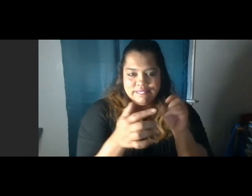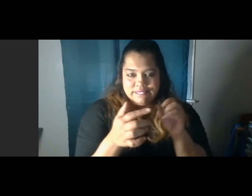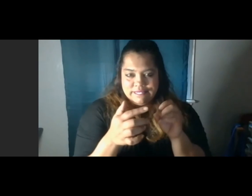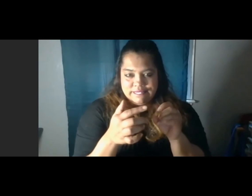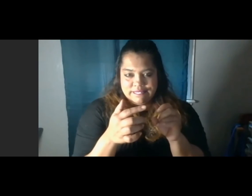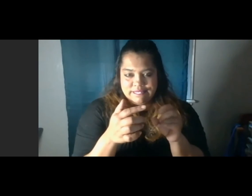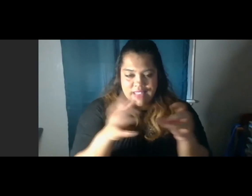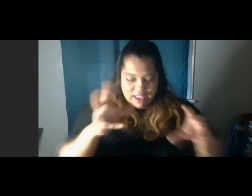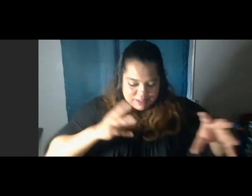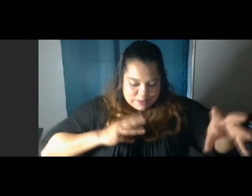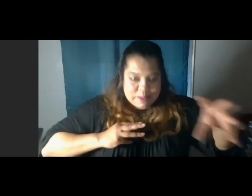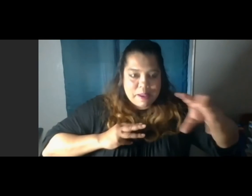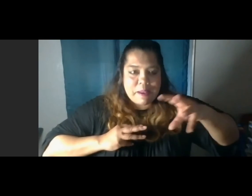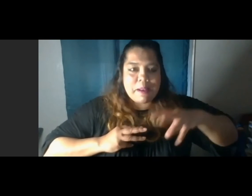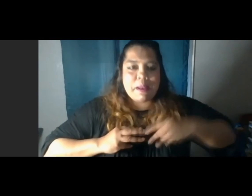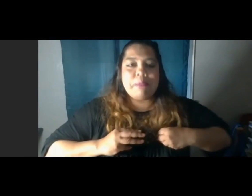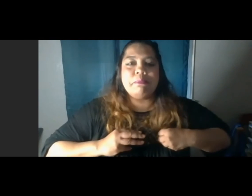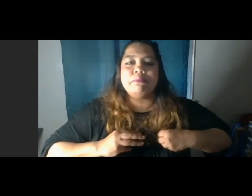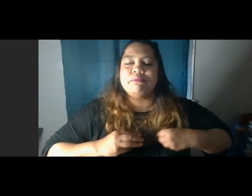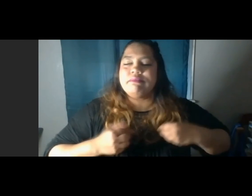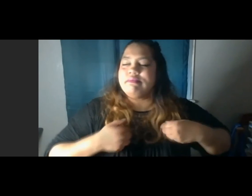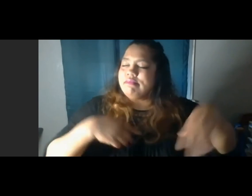let go. Let go.